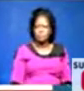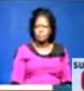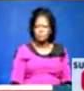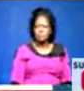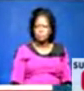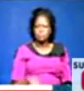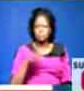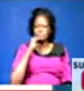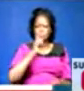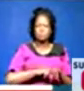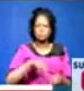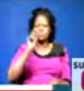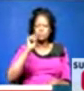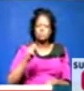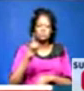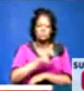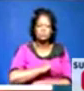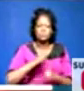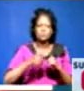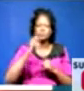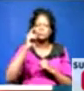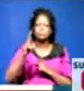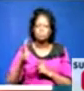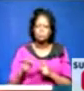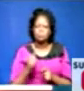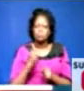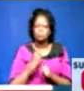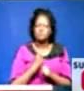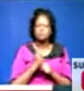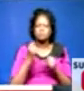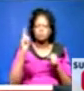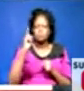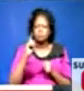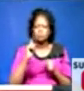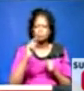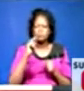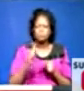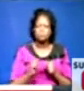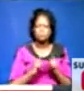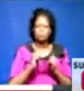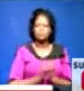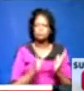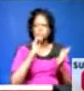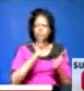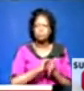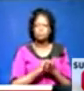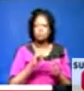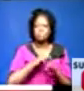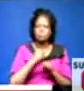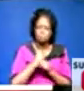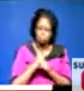Speaking during the United Nations Day 2022 held in Nairobi, NEMA Director General Mamo B. Mamo said the nation has made progress in the ban